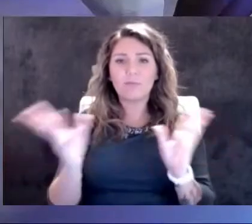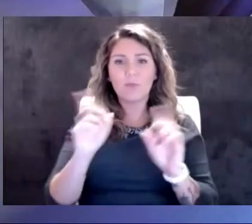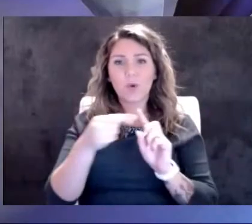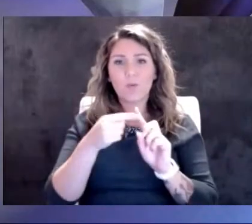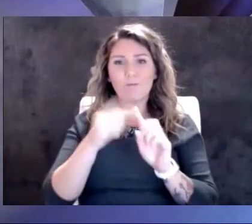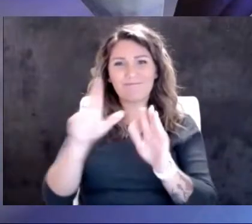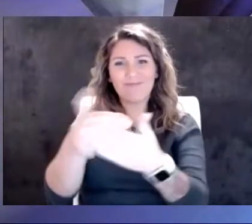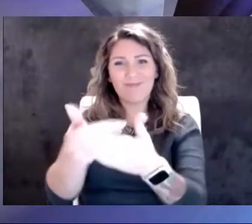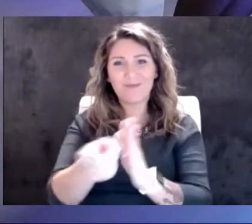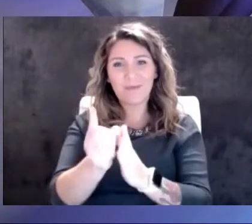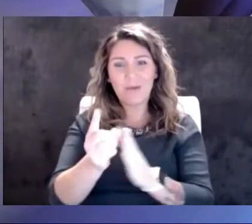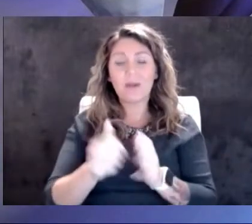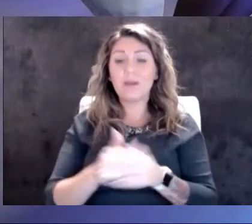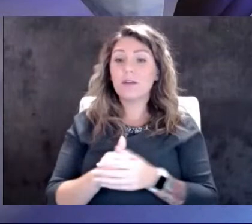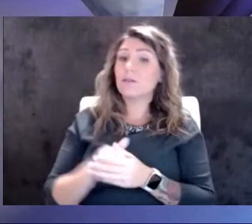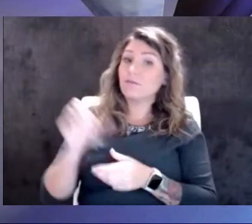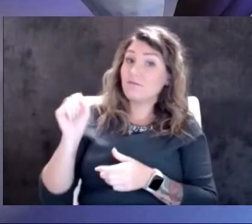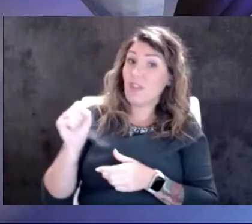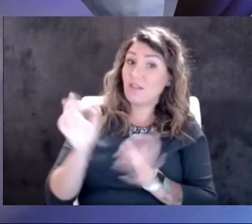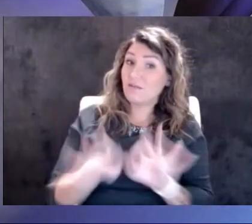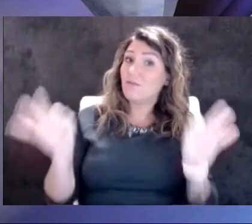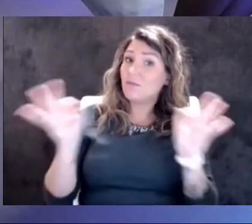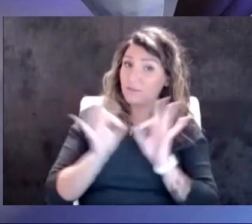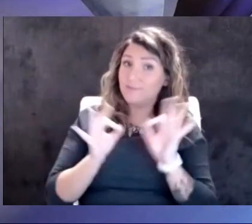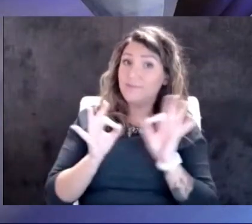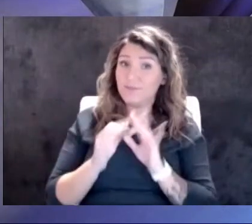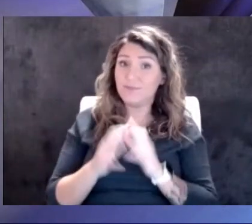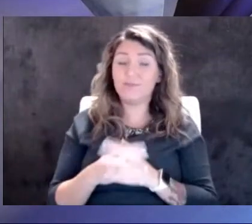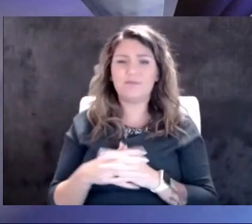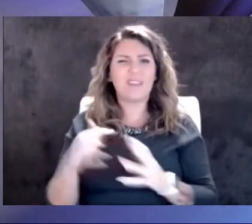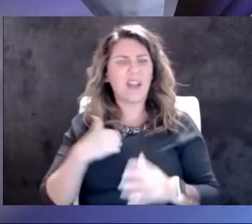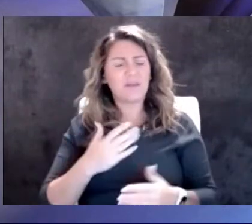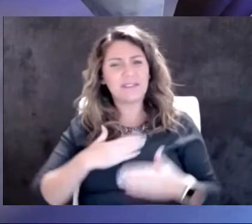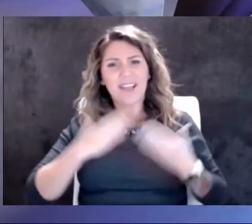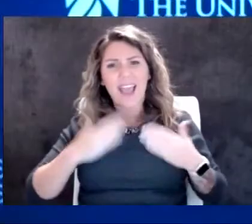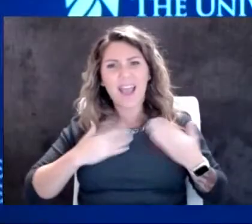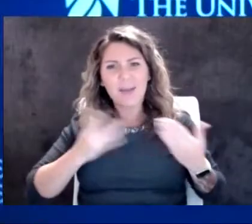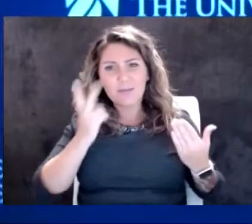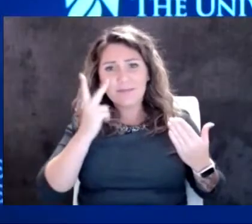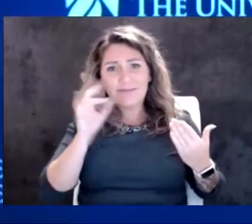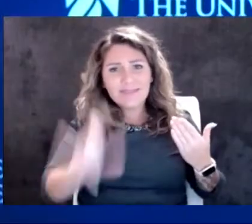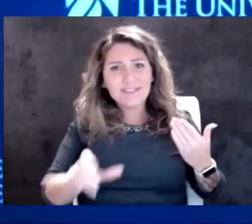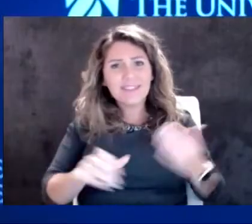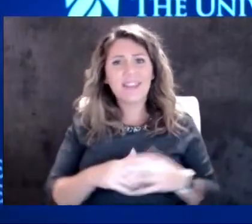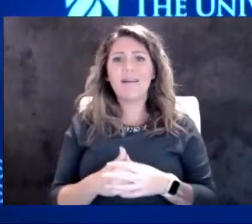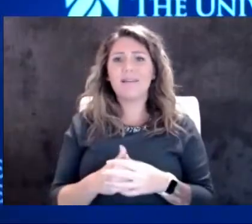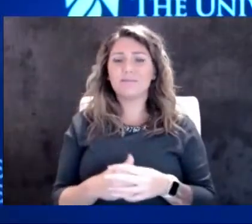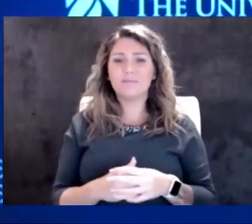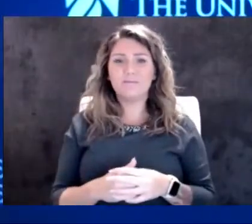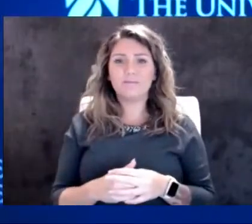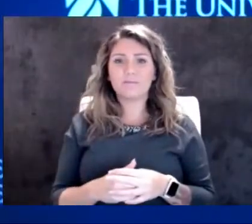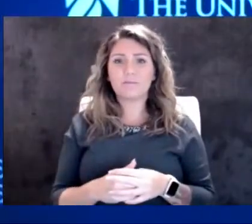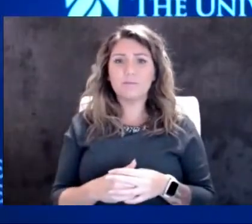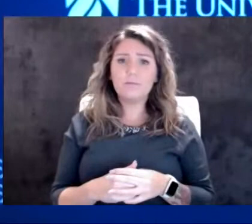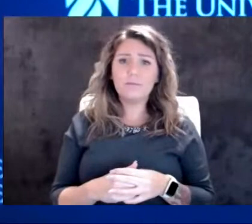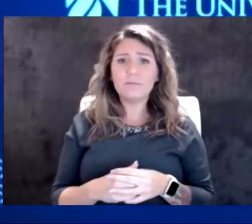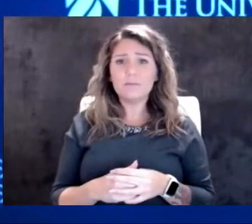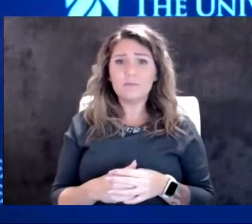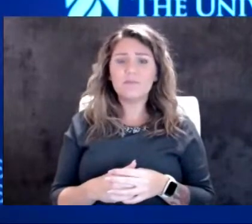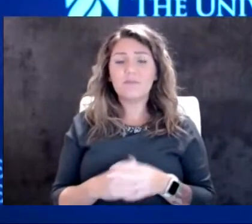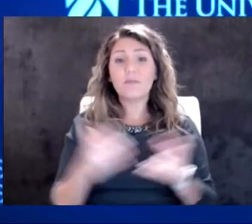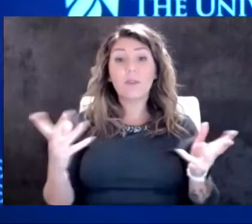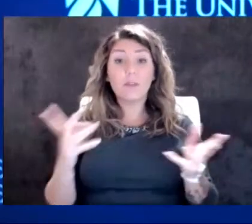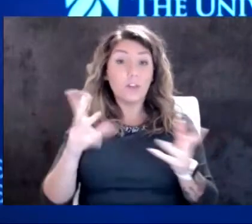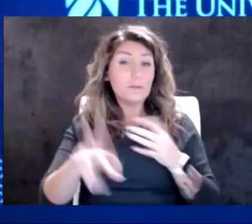I think that's a big deal, and I was so happy to see that. But there's an existential question here. The